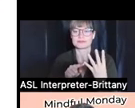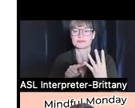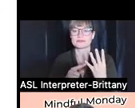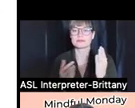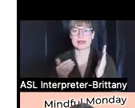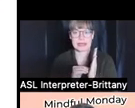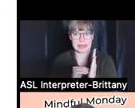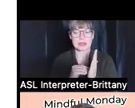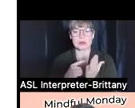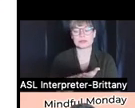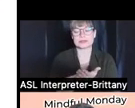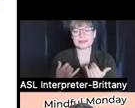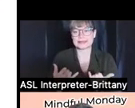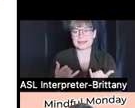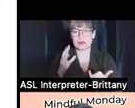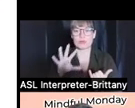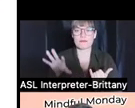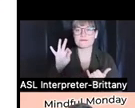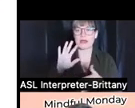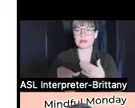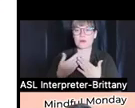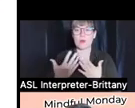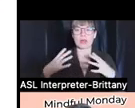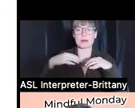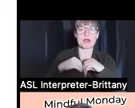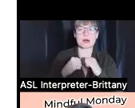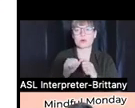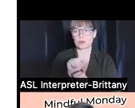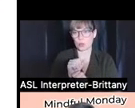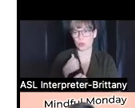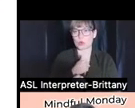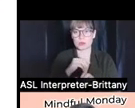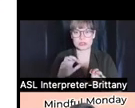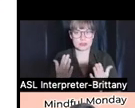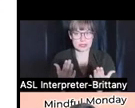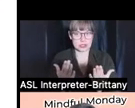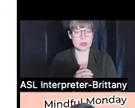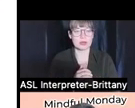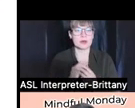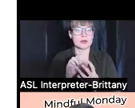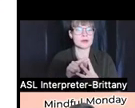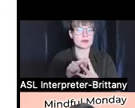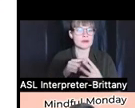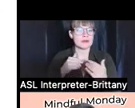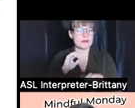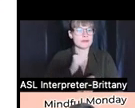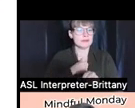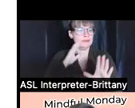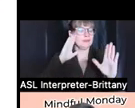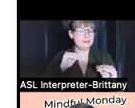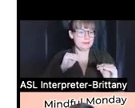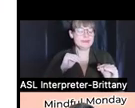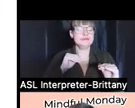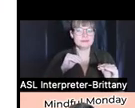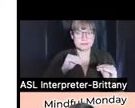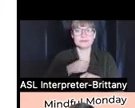what we're going to talk about today, you're going to see that these are all embedded in the work that we do. The first one is creating expectations, having expectations